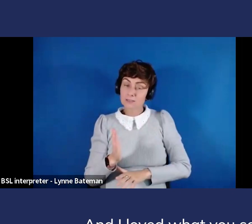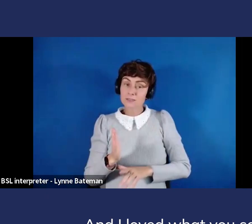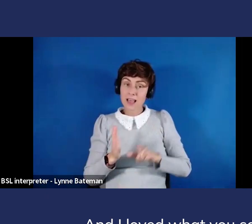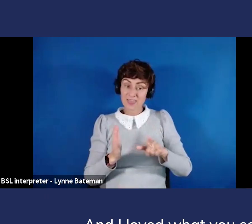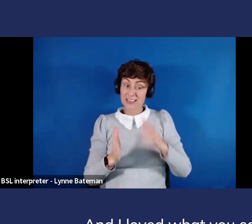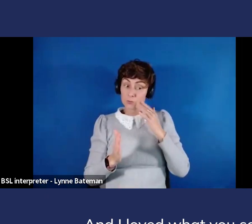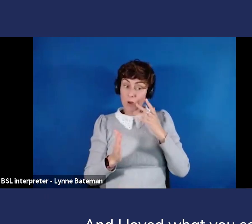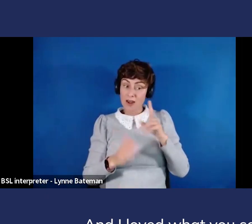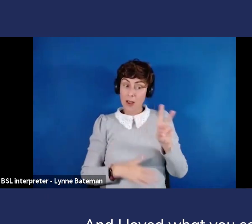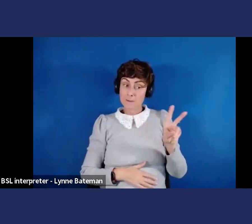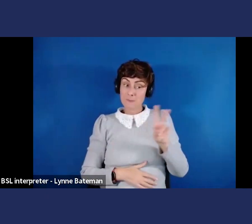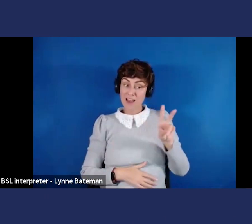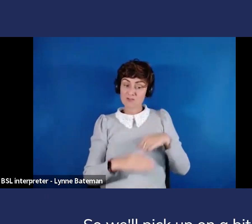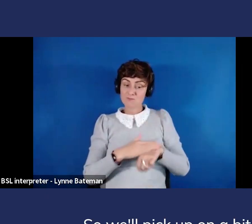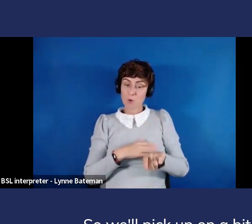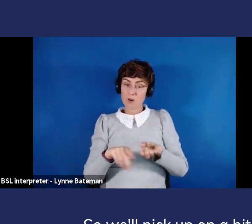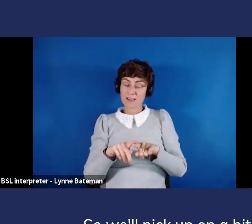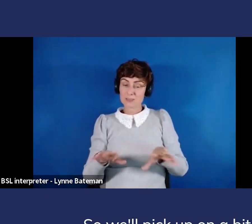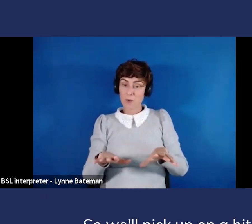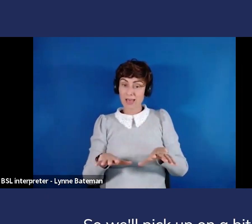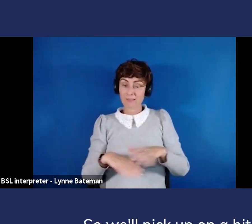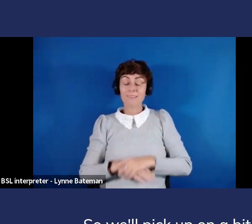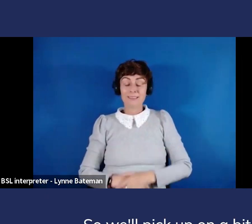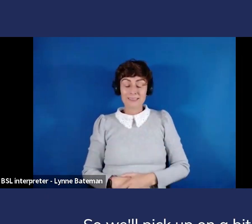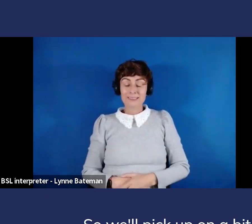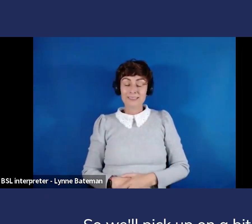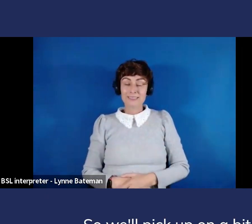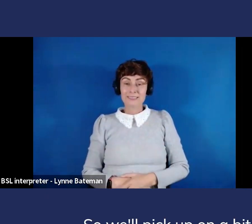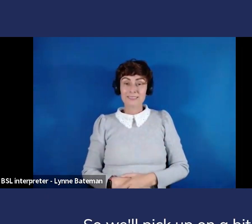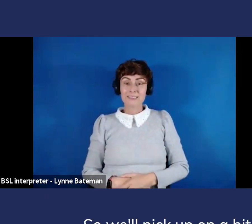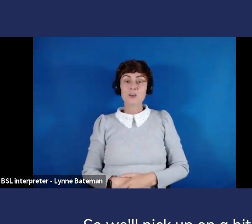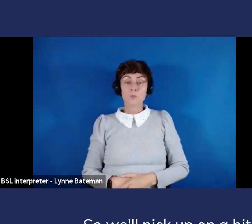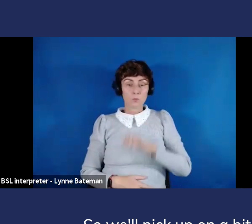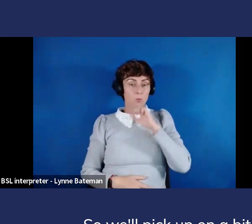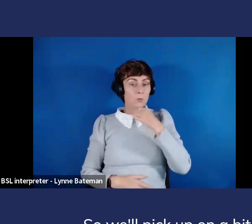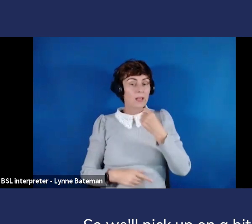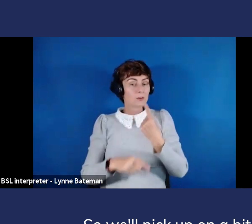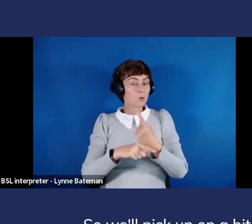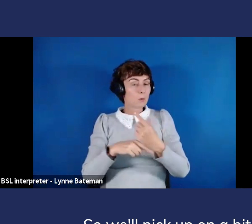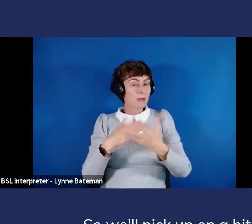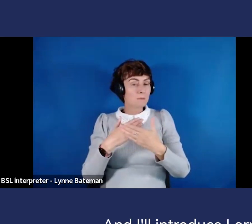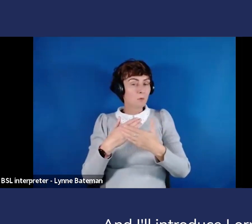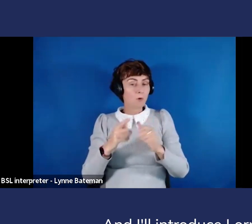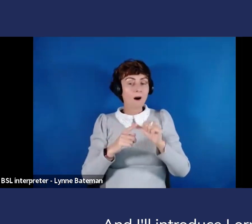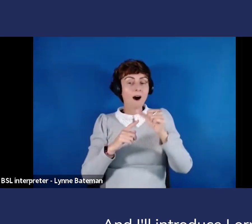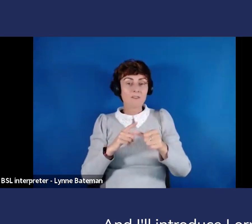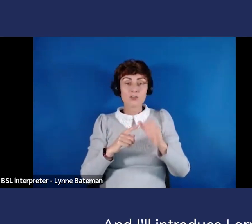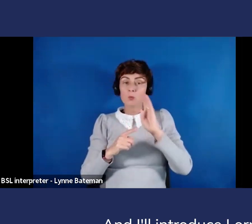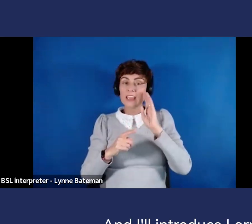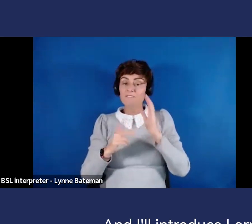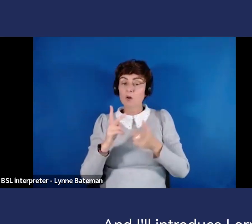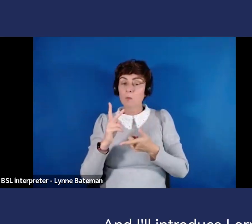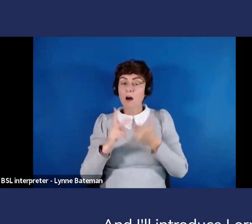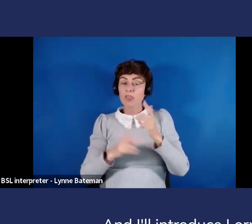born then as well as the child. So we'll pick up on a bit more after we hear from our panel of speakers, and I'll